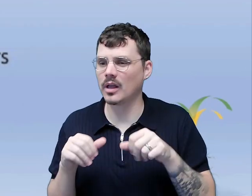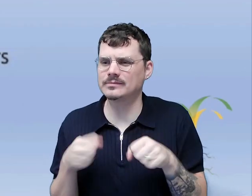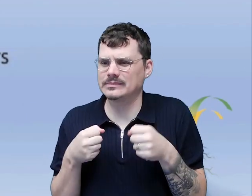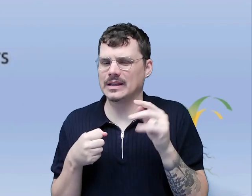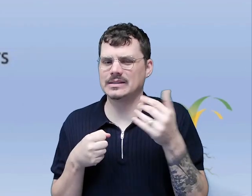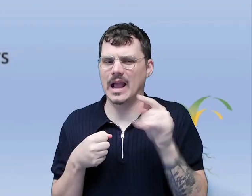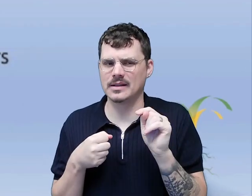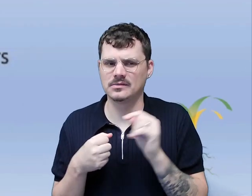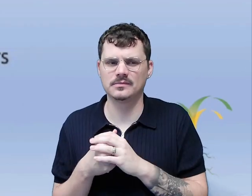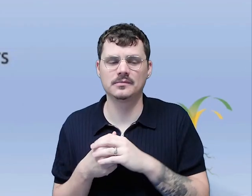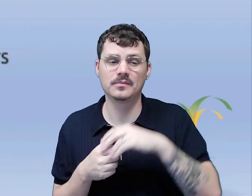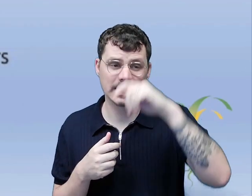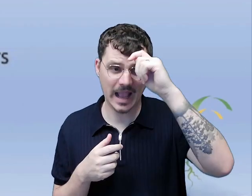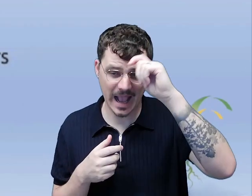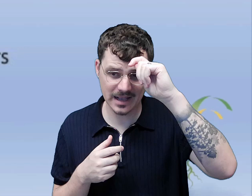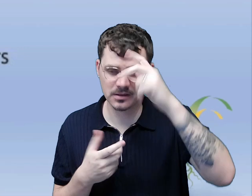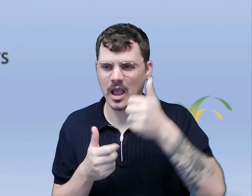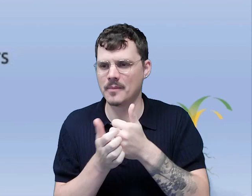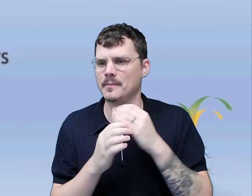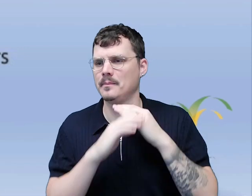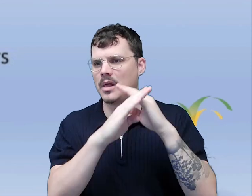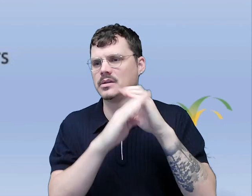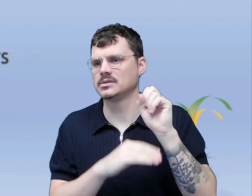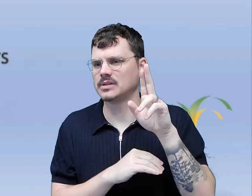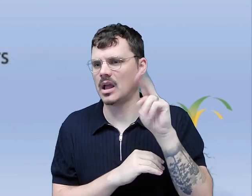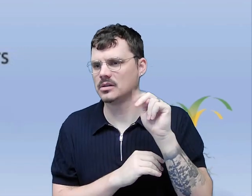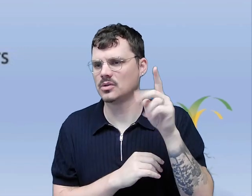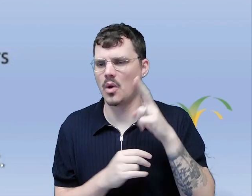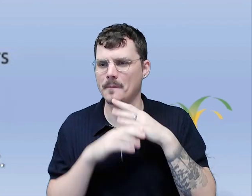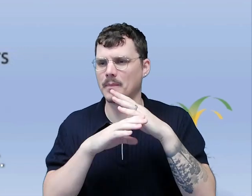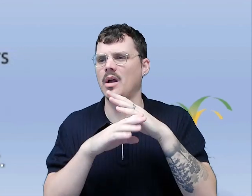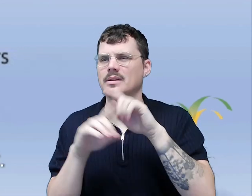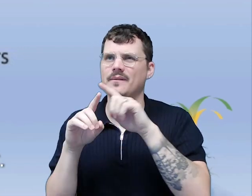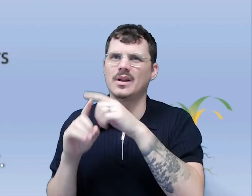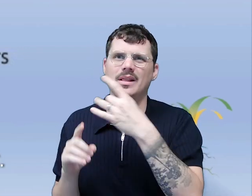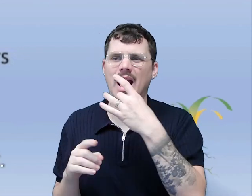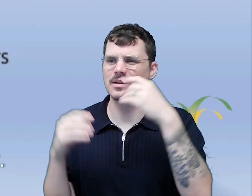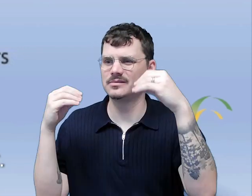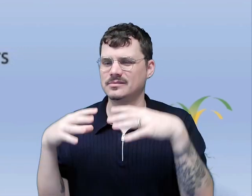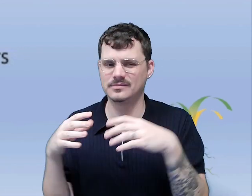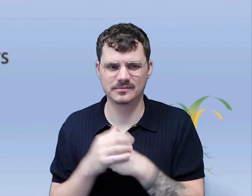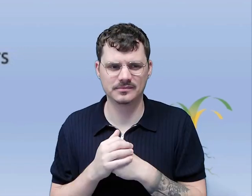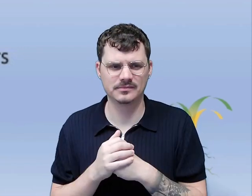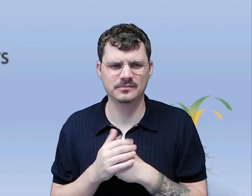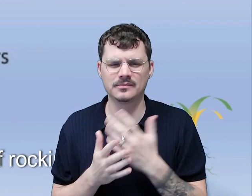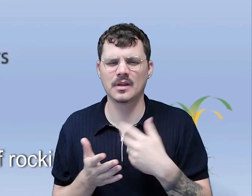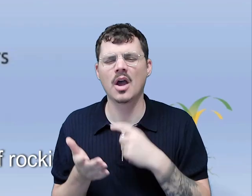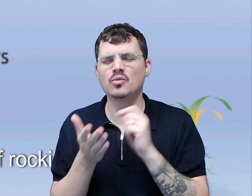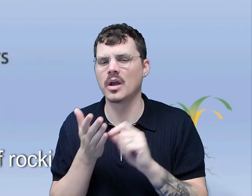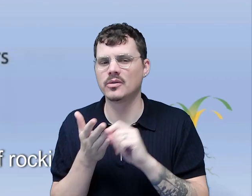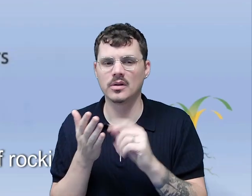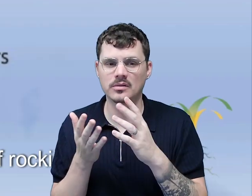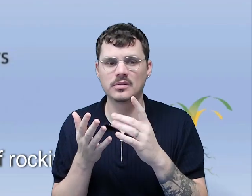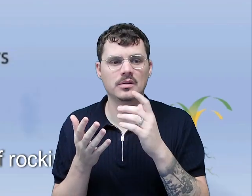undergarments, wearing a hat to block out the sun or block out the fluorescent light. I've